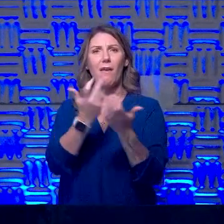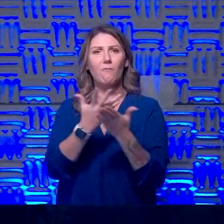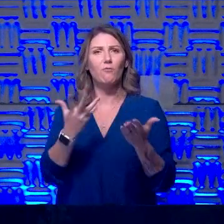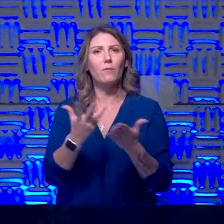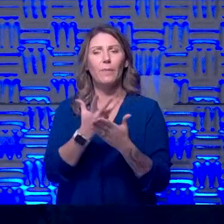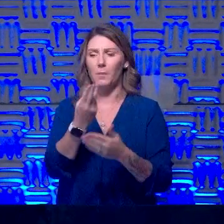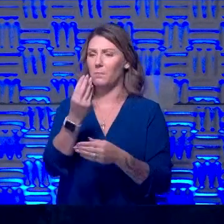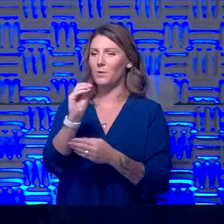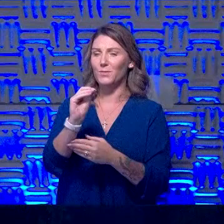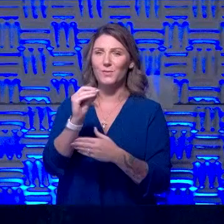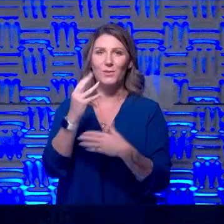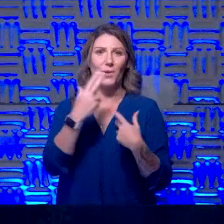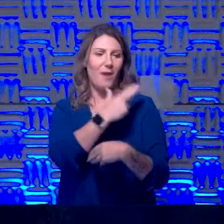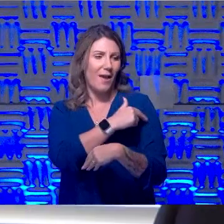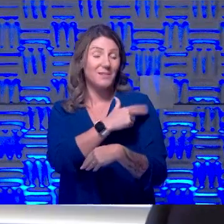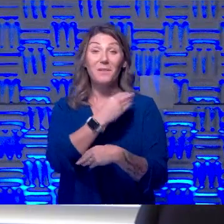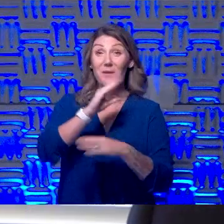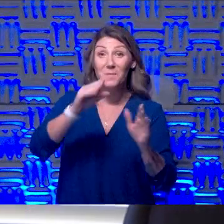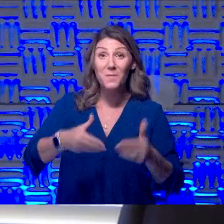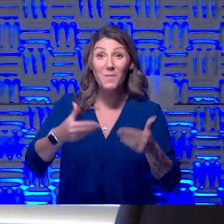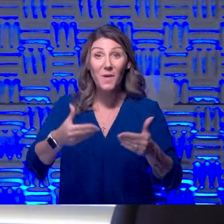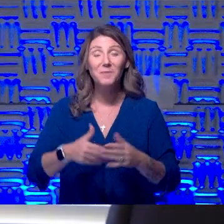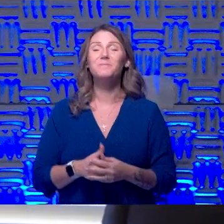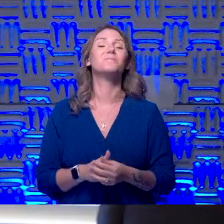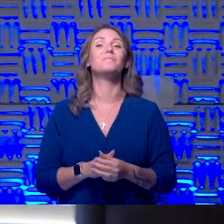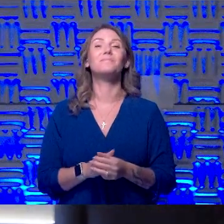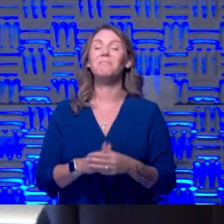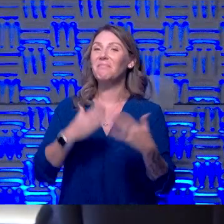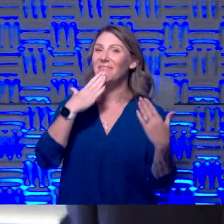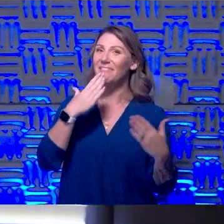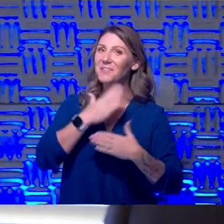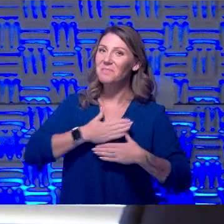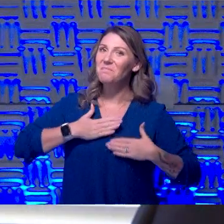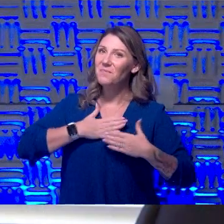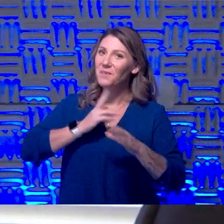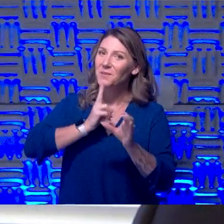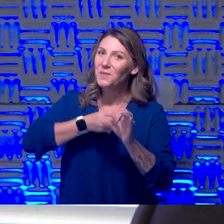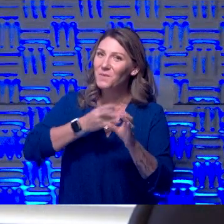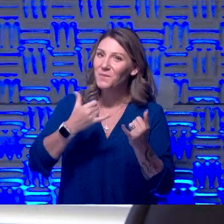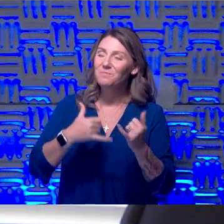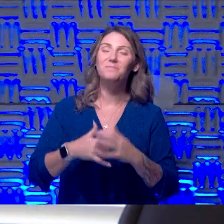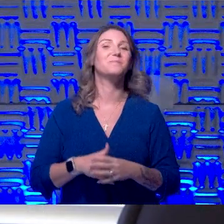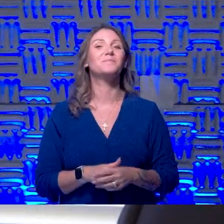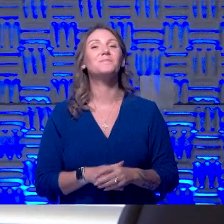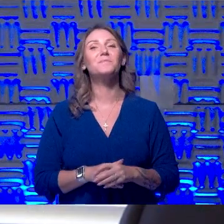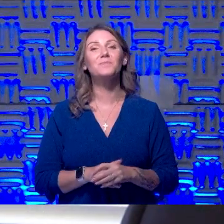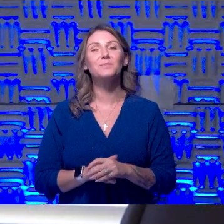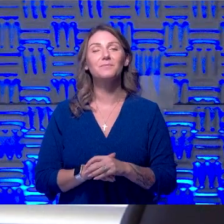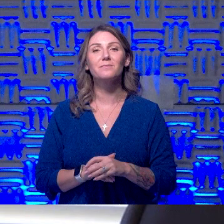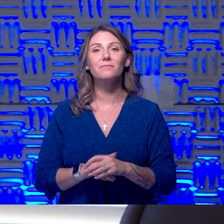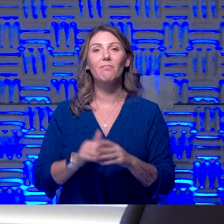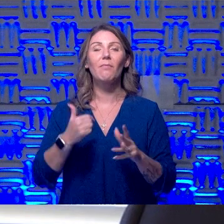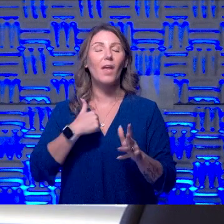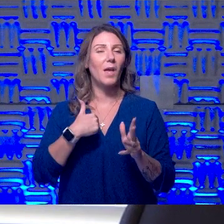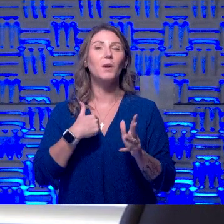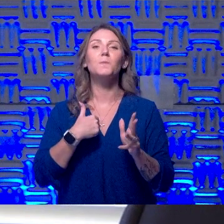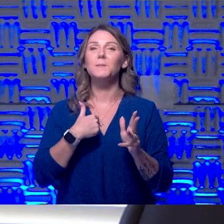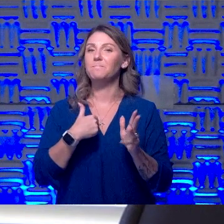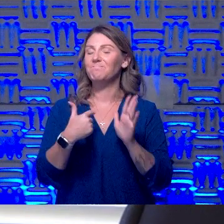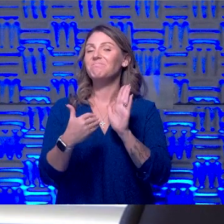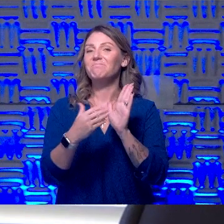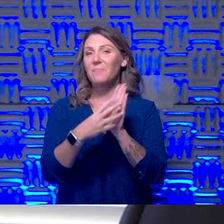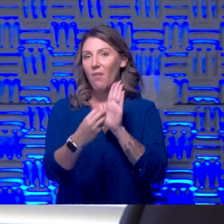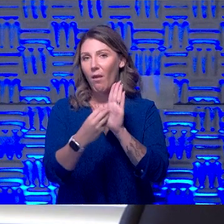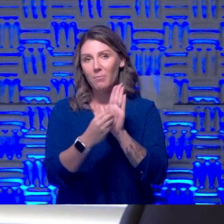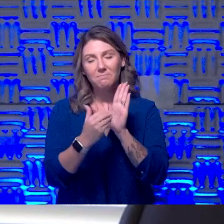hospitals? And welcome to our program. Thank you. It's a pleasure to be with you. And I would echo what Tom said